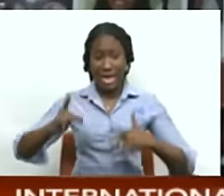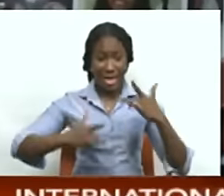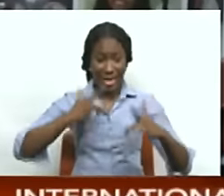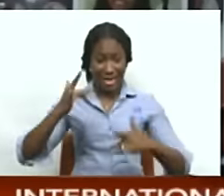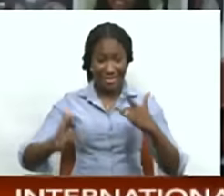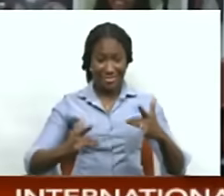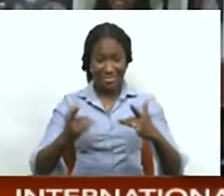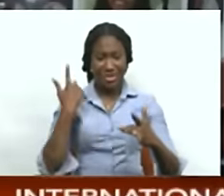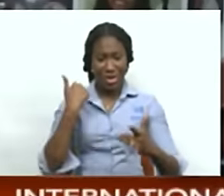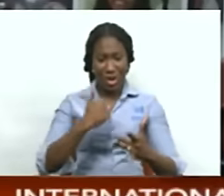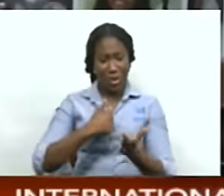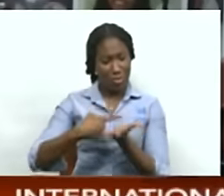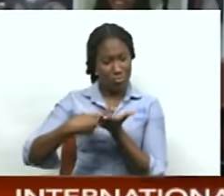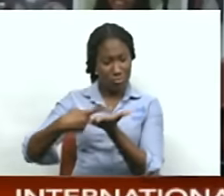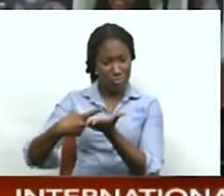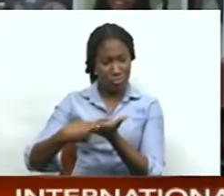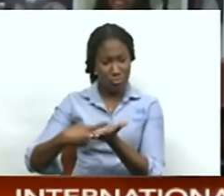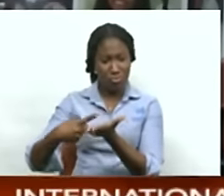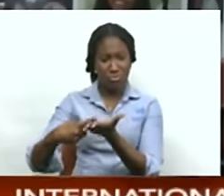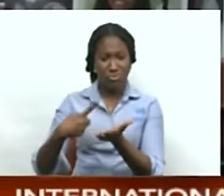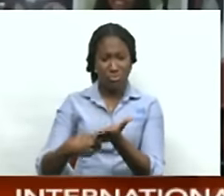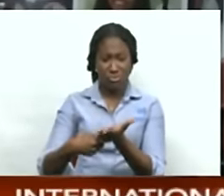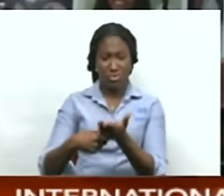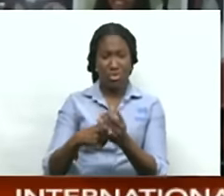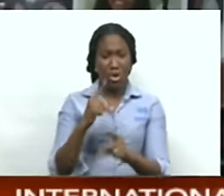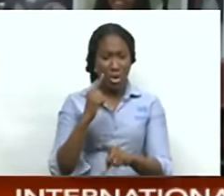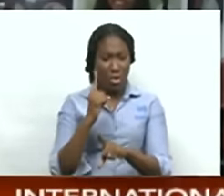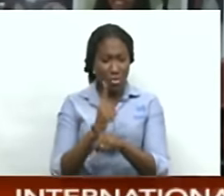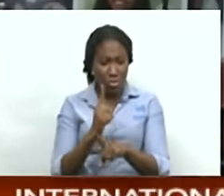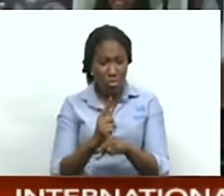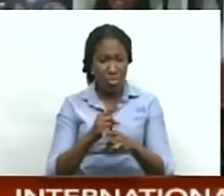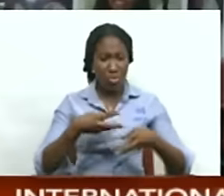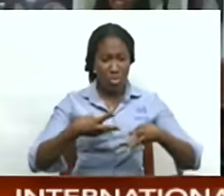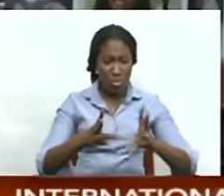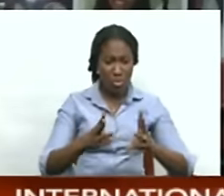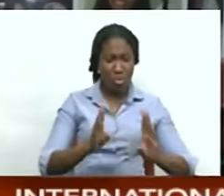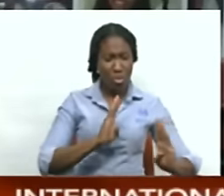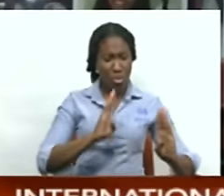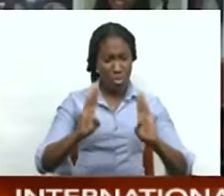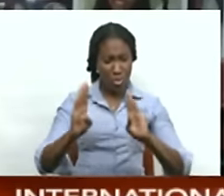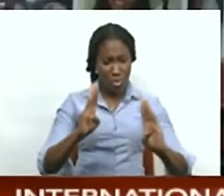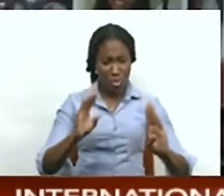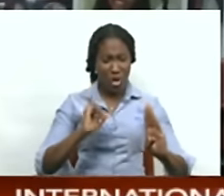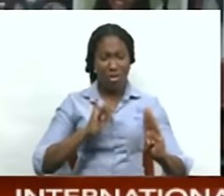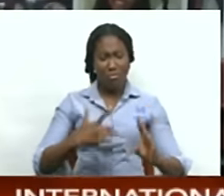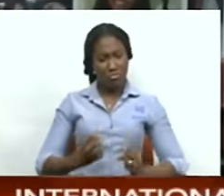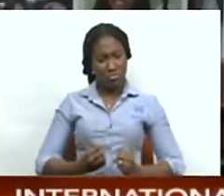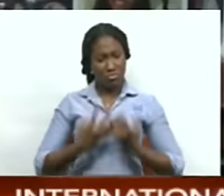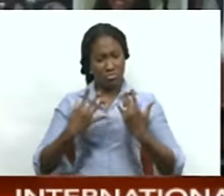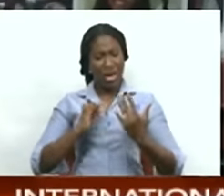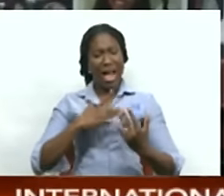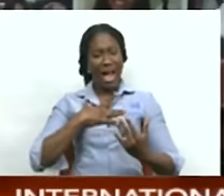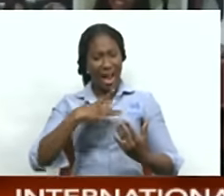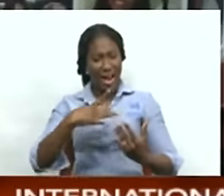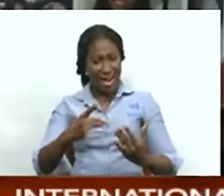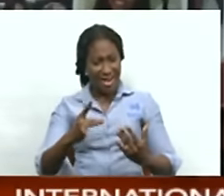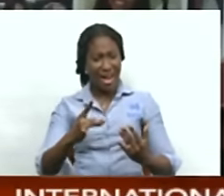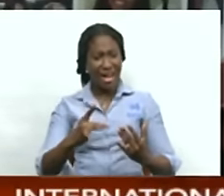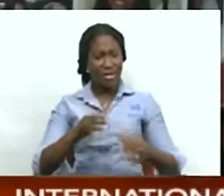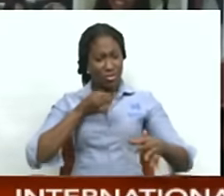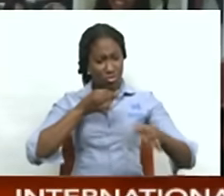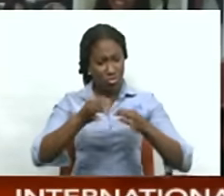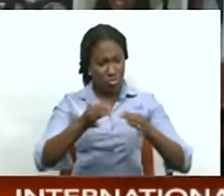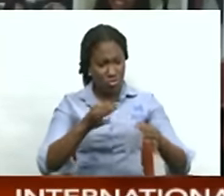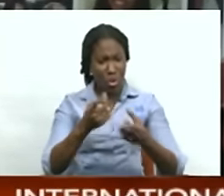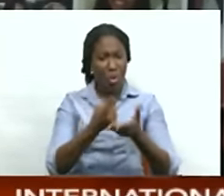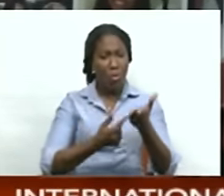values stood out to me because I like being able to define my values and who I am as a